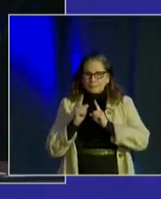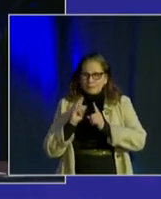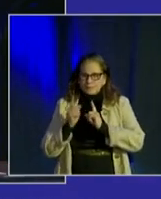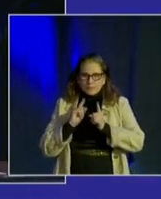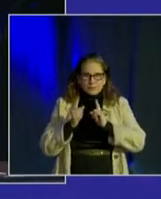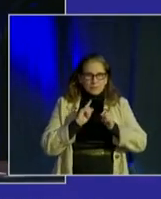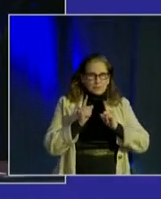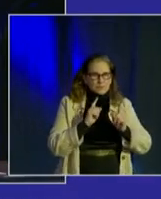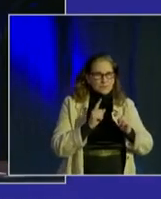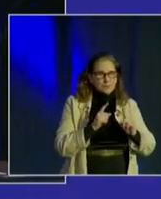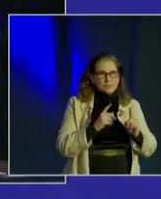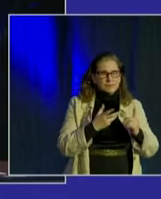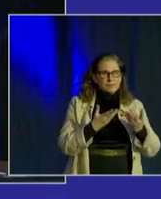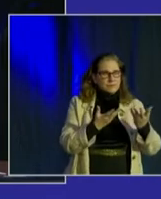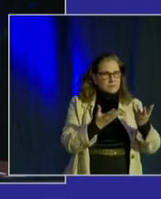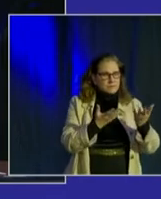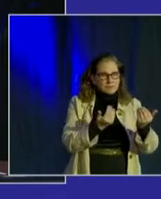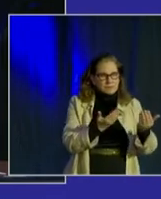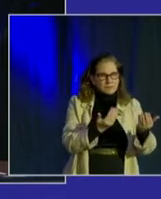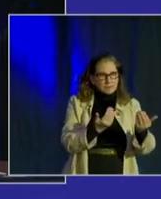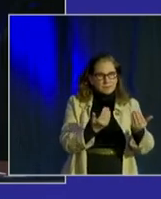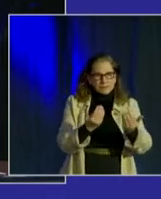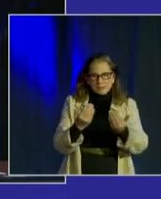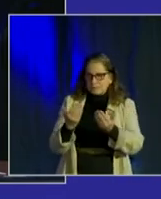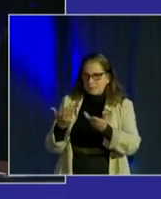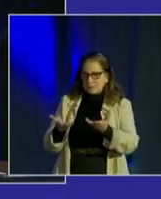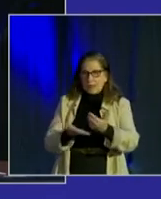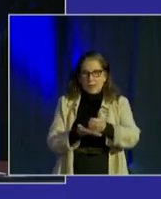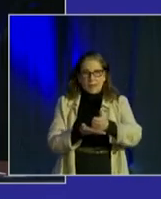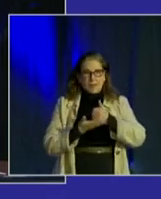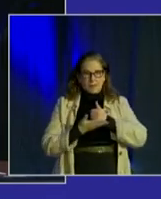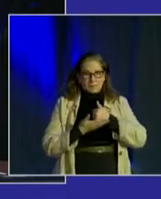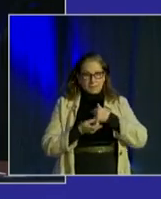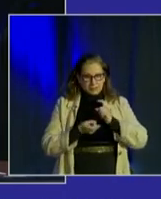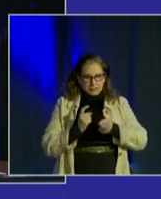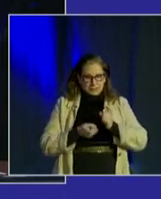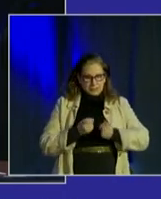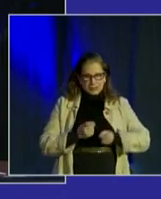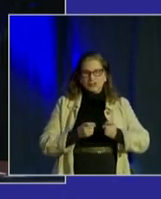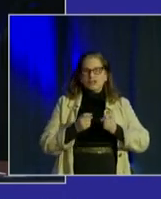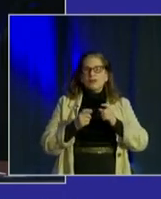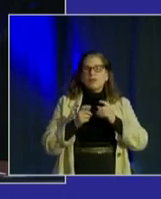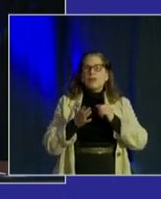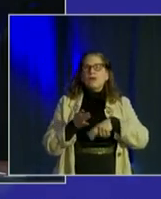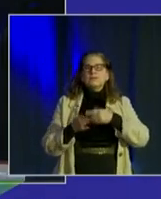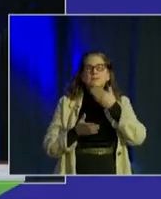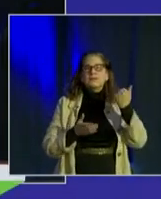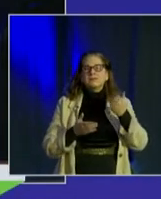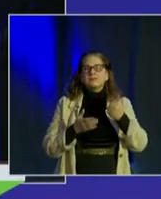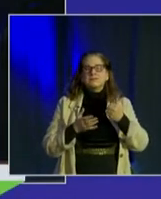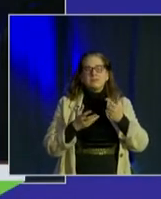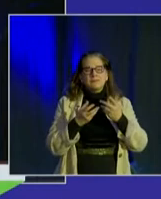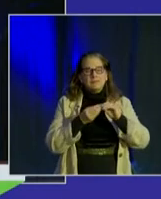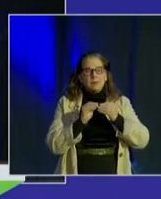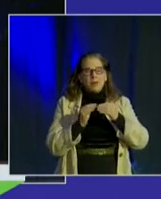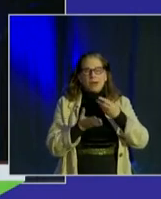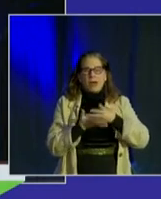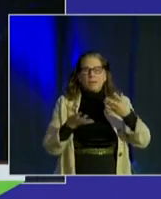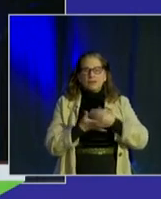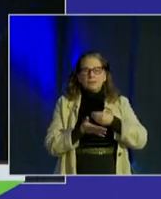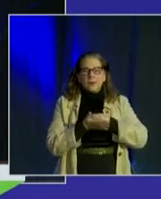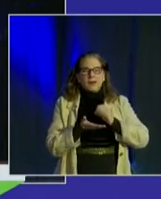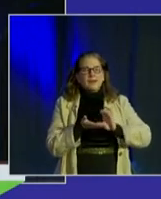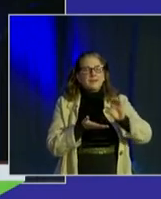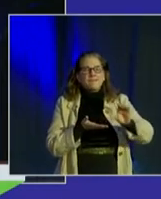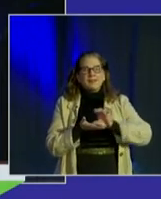budget that reflects how we allocate your resources for our city. And the context is important because it will help